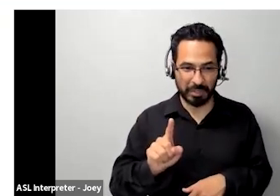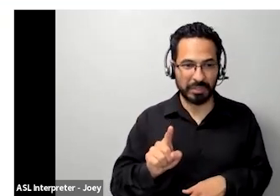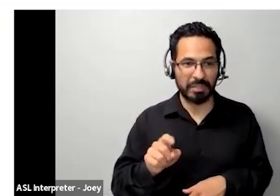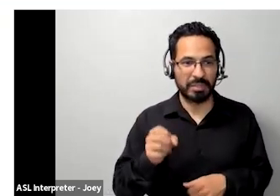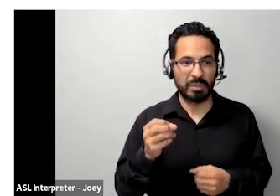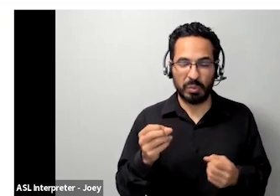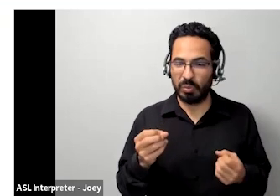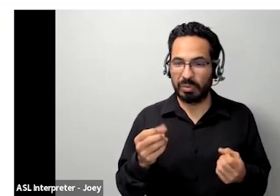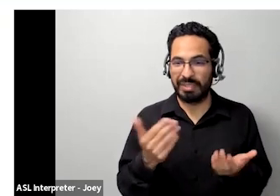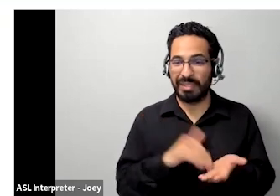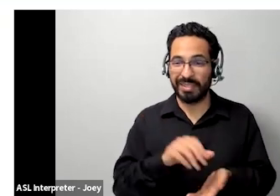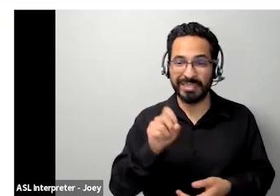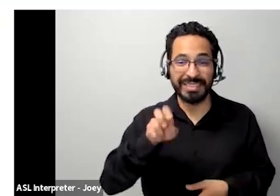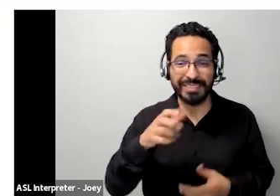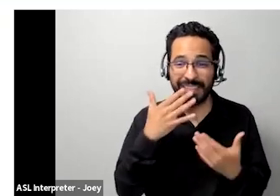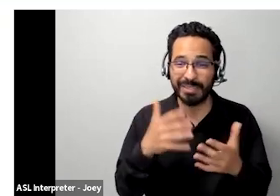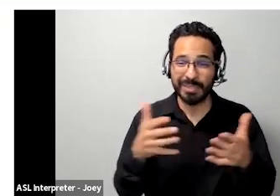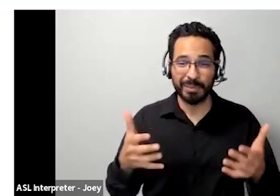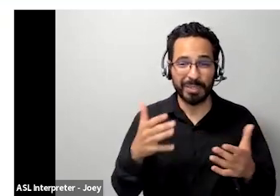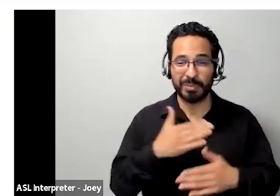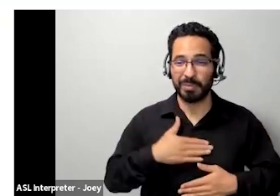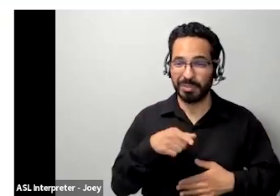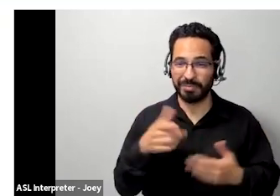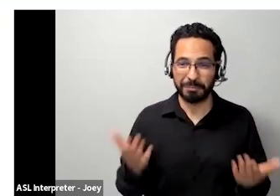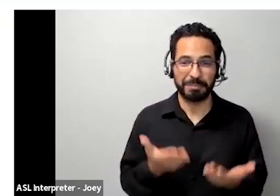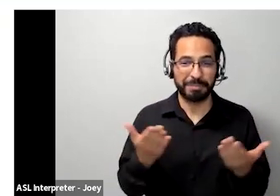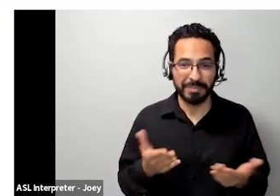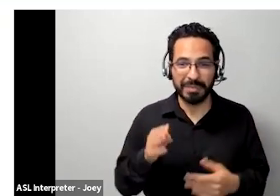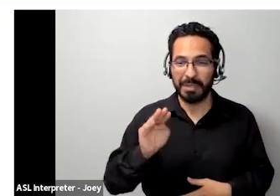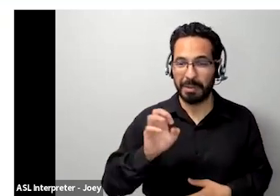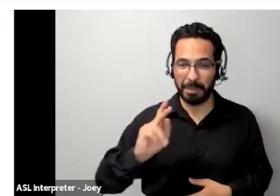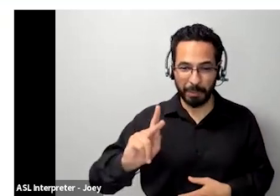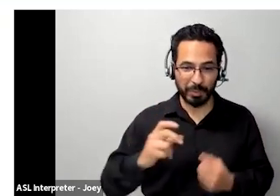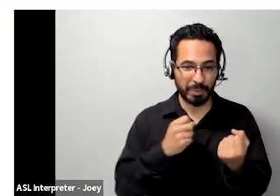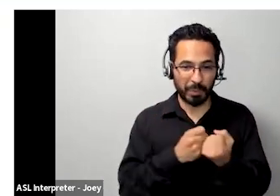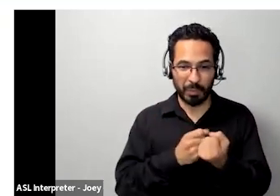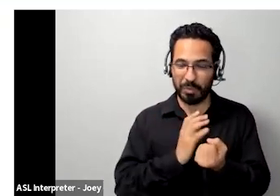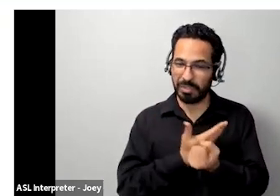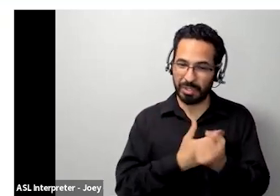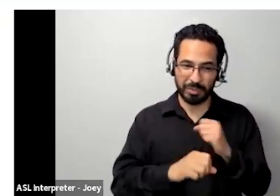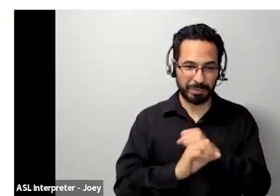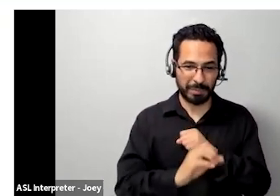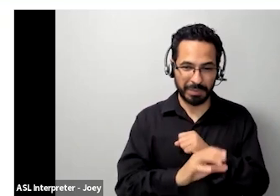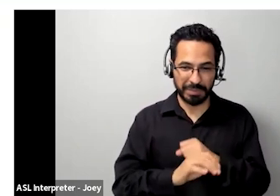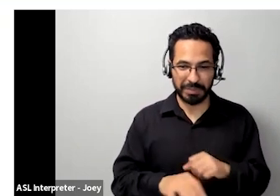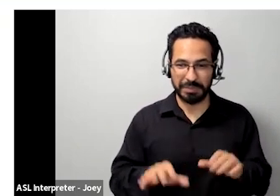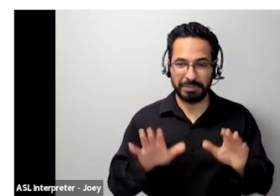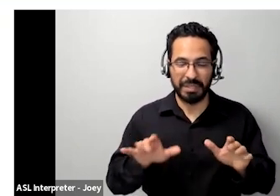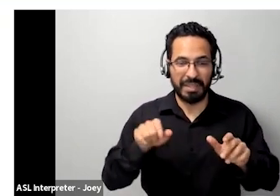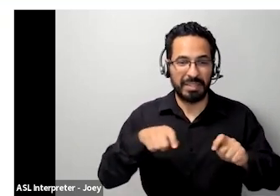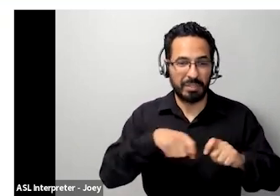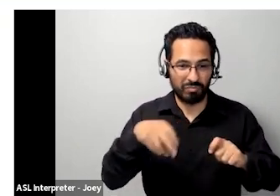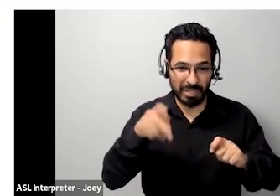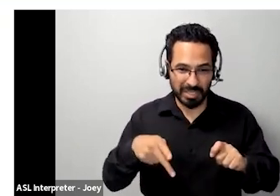So again, Steve, thank you so much. We appreciate you being here and Merck's support as our presenting sponsor. This wraps up